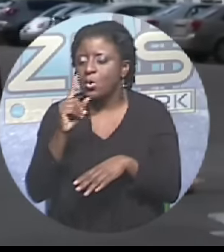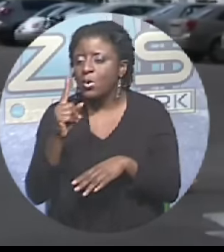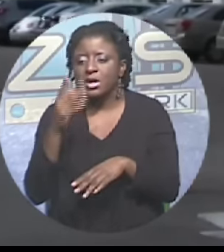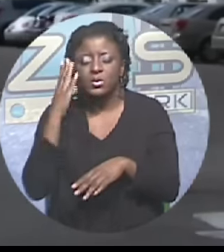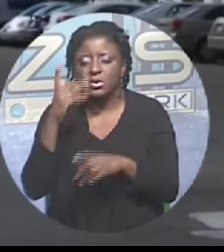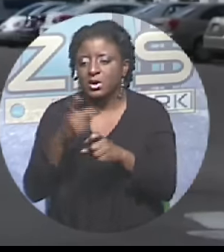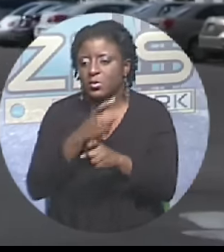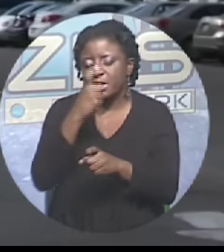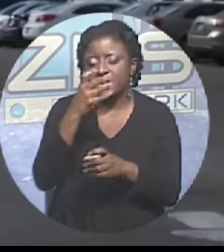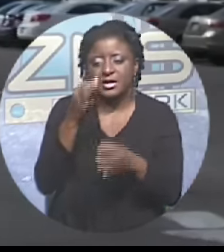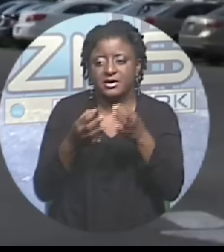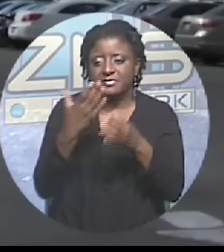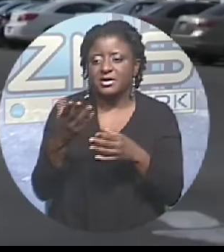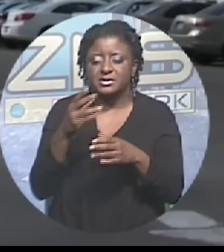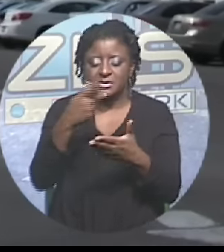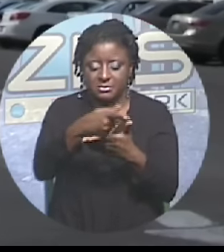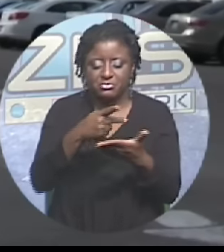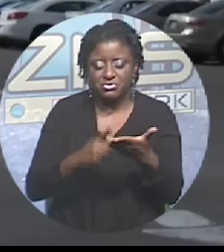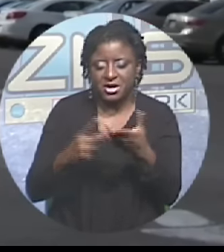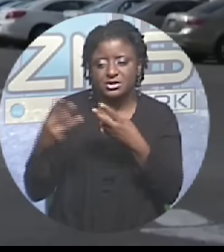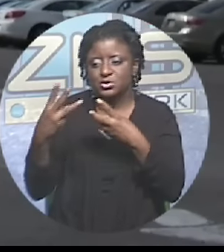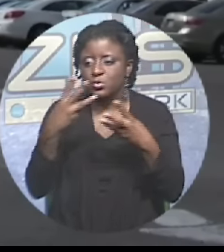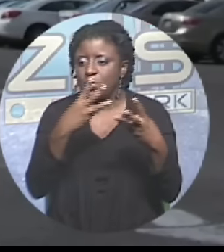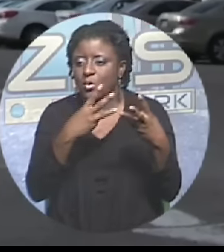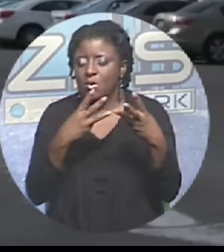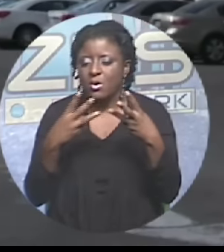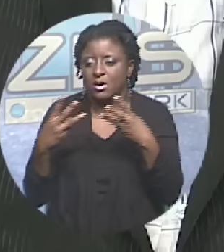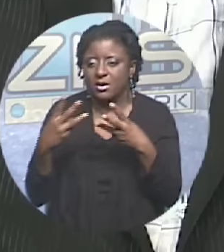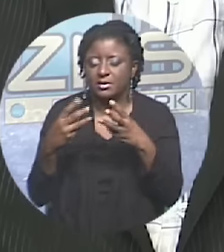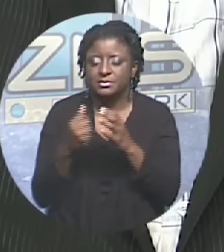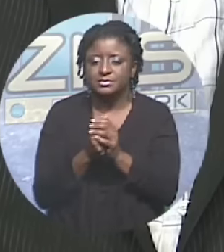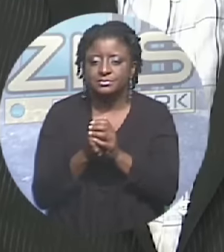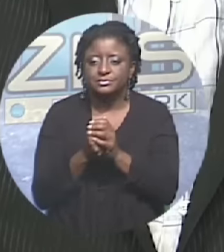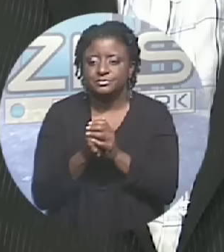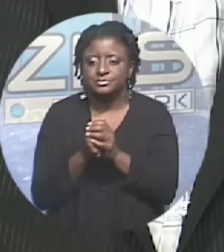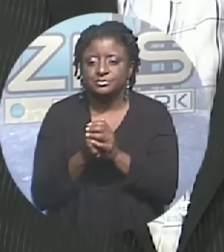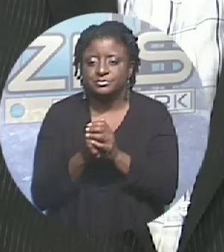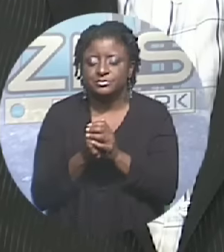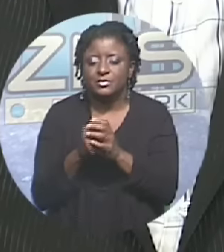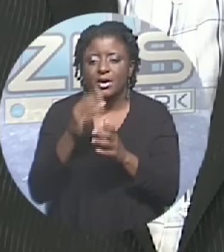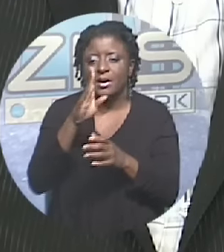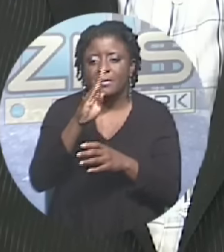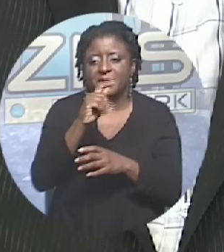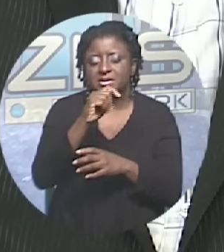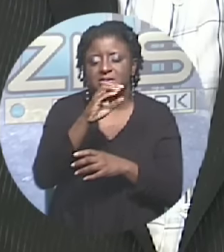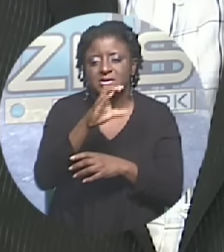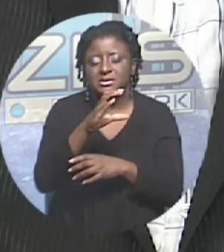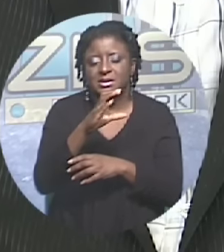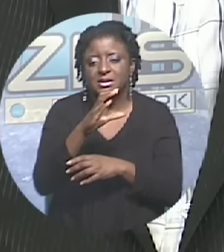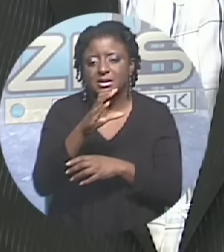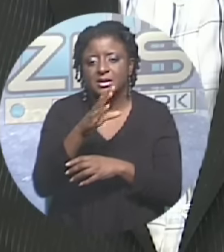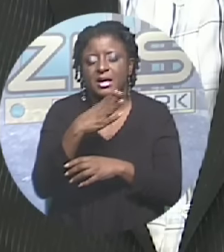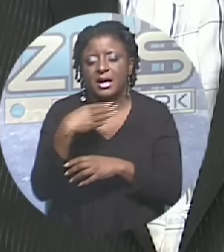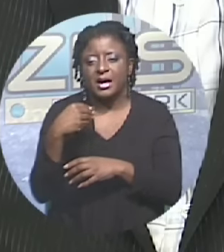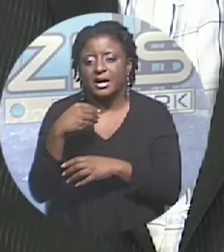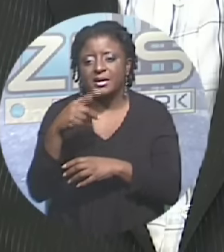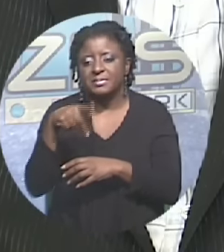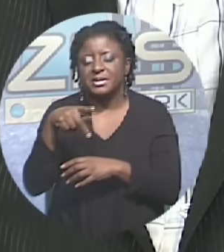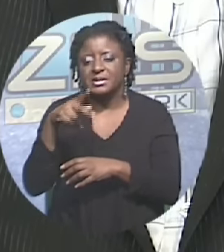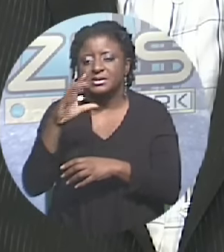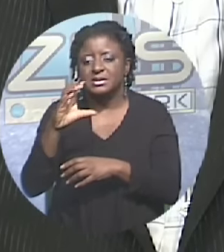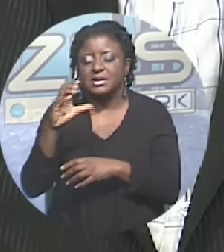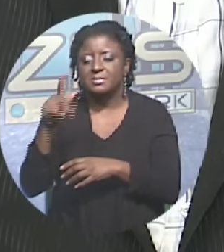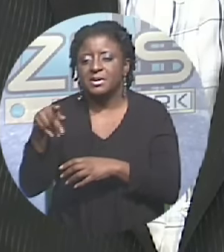war. Cleopatra Murphy, ZNS Network News. BTC and the Bahamas Communication and Public Officers Union